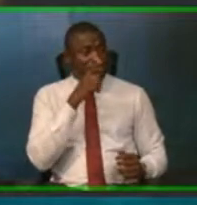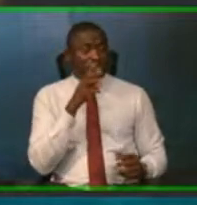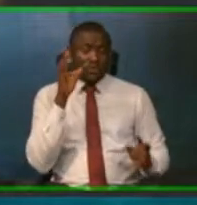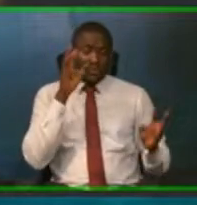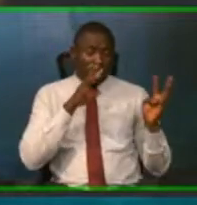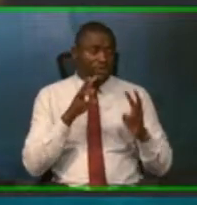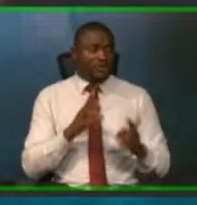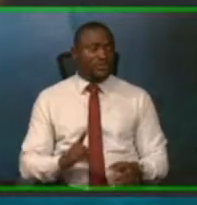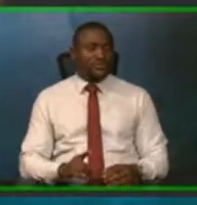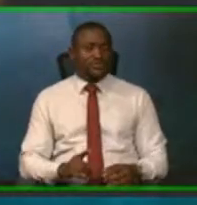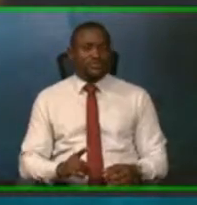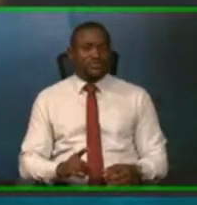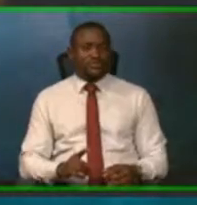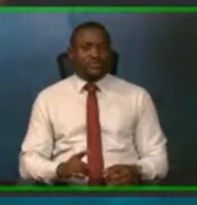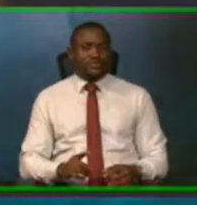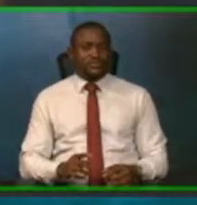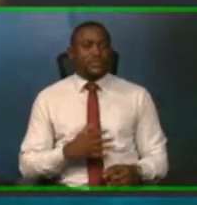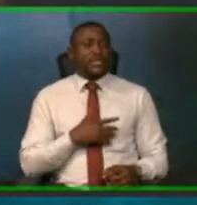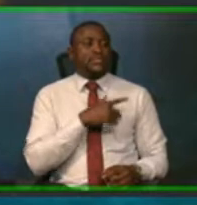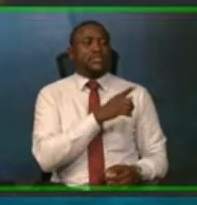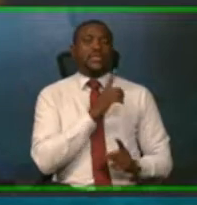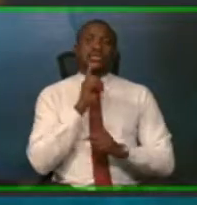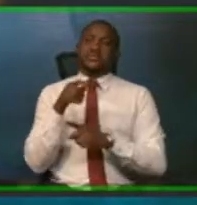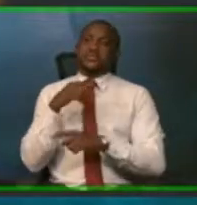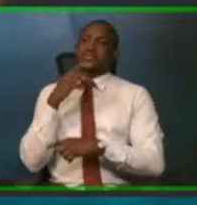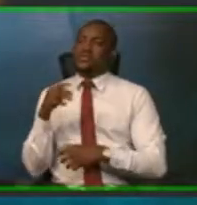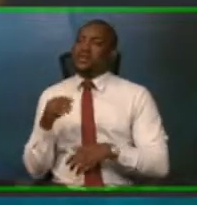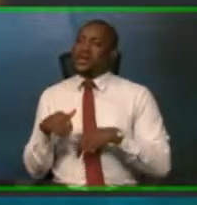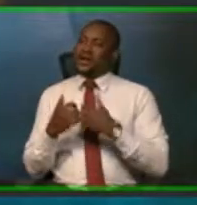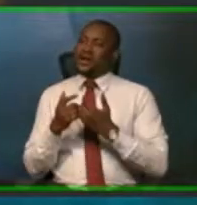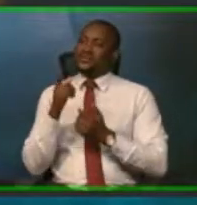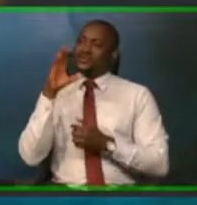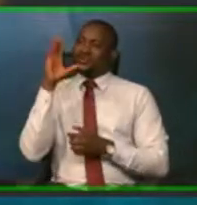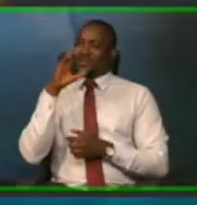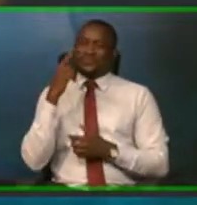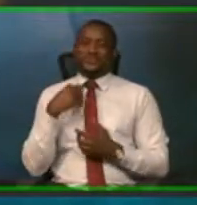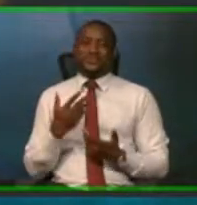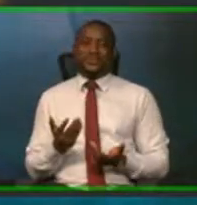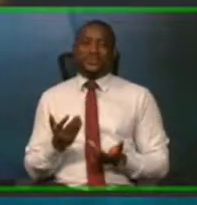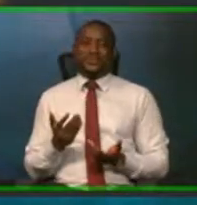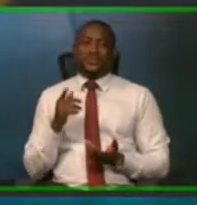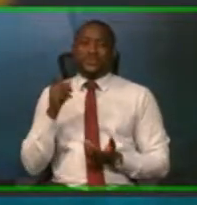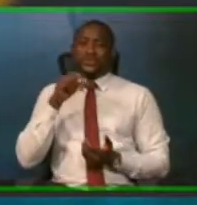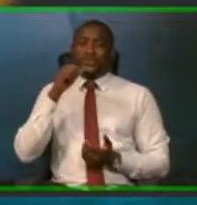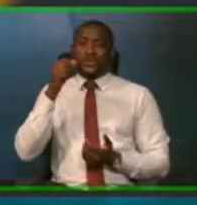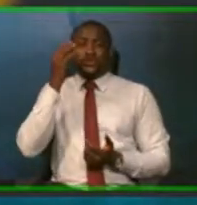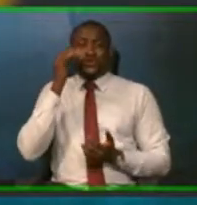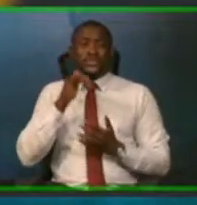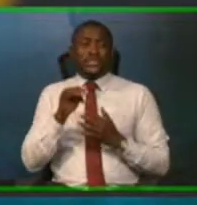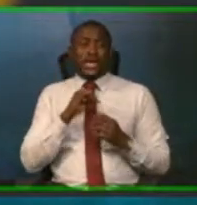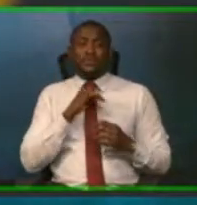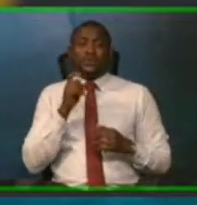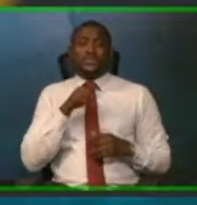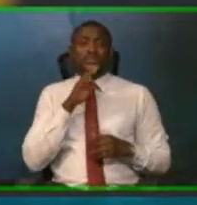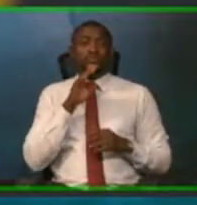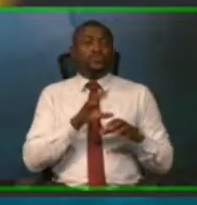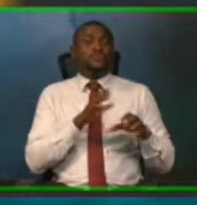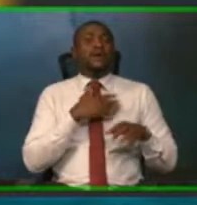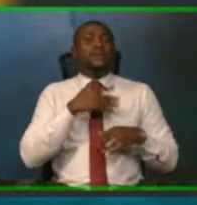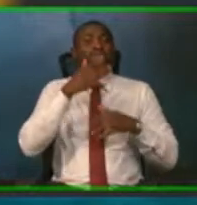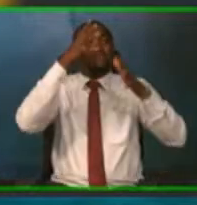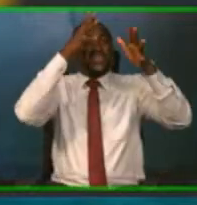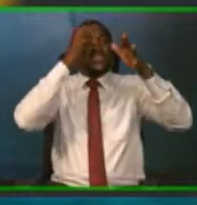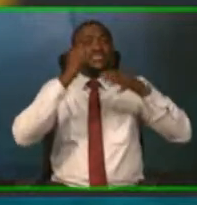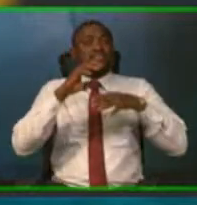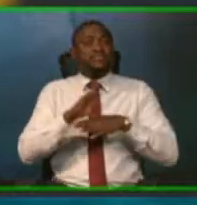All right? And he said unto them, how is it that ye sought me? Wist ye not that I must be about my father's